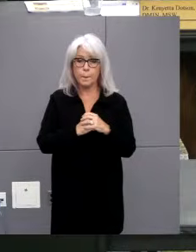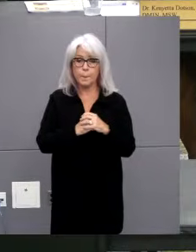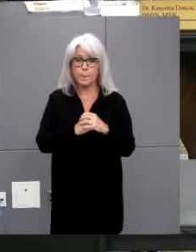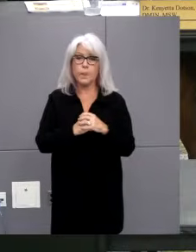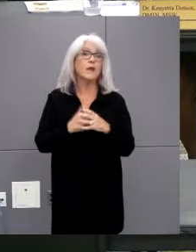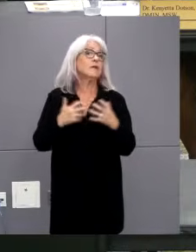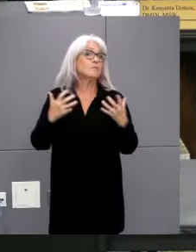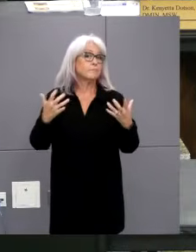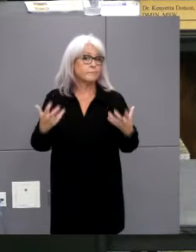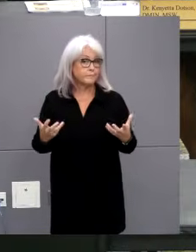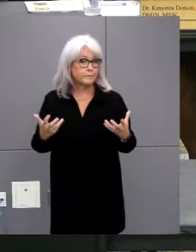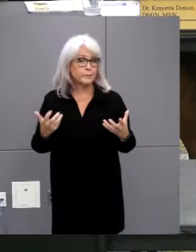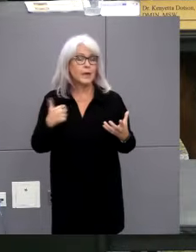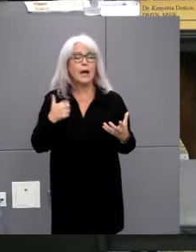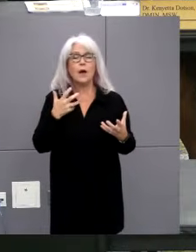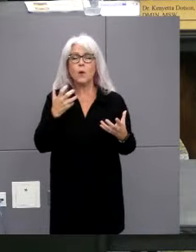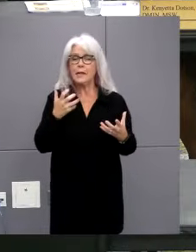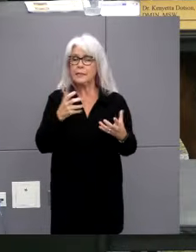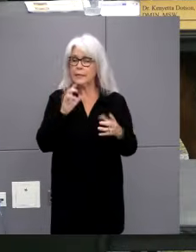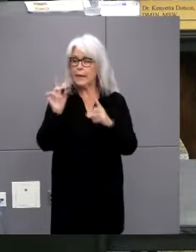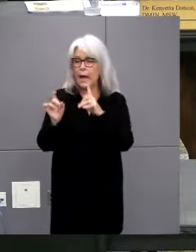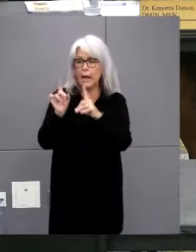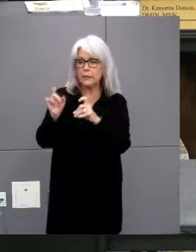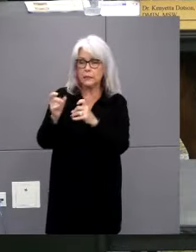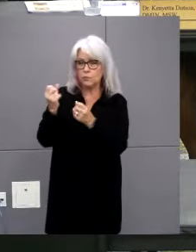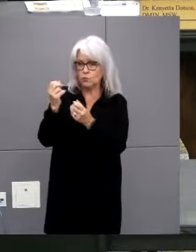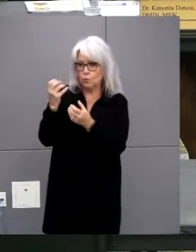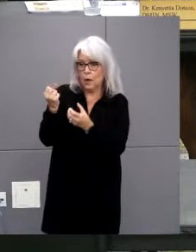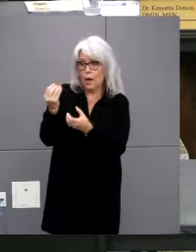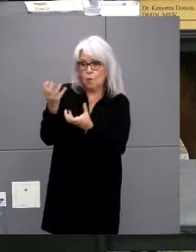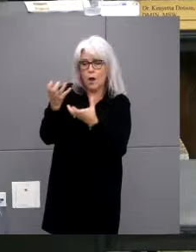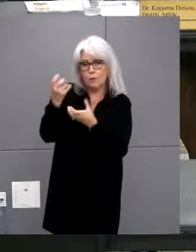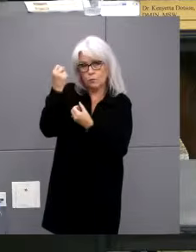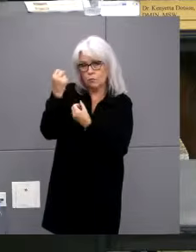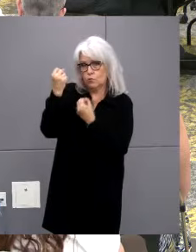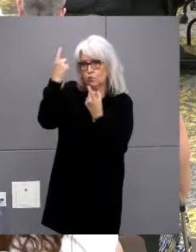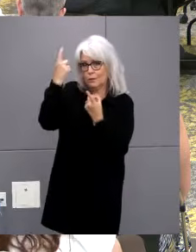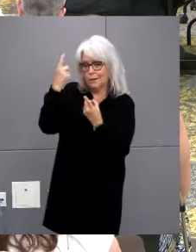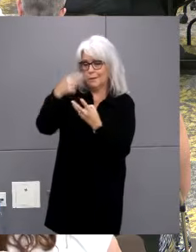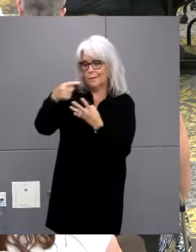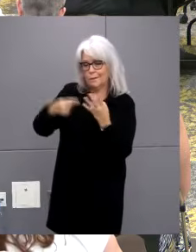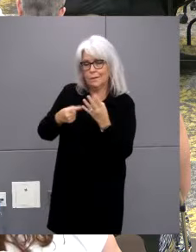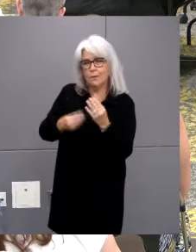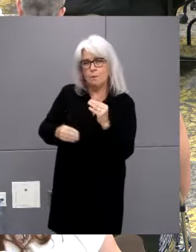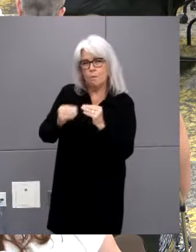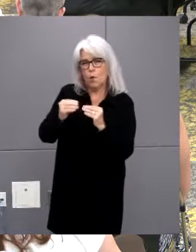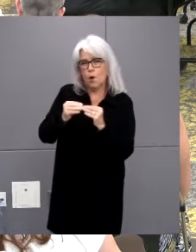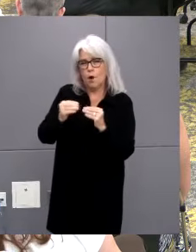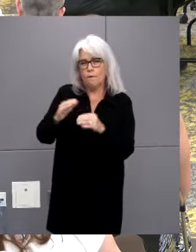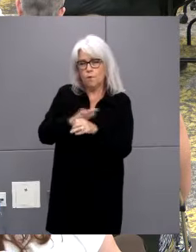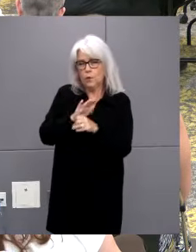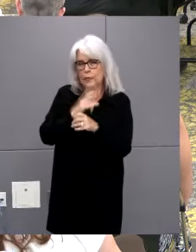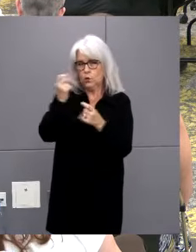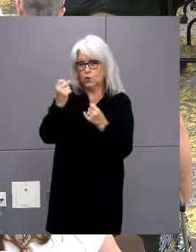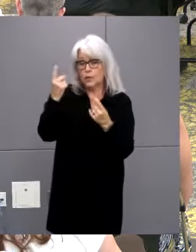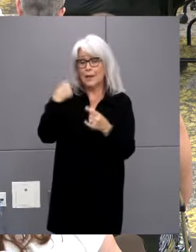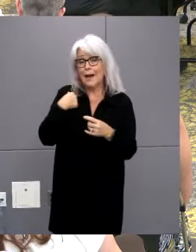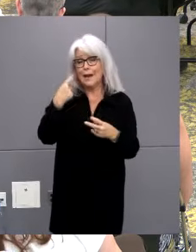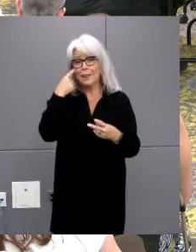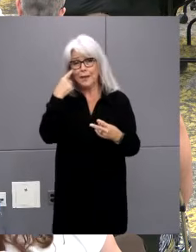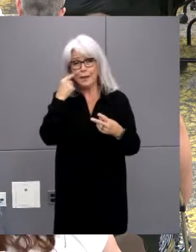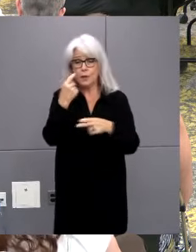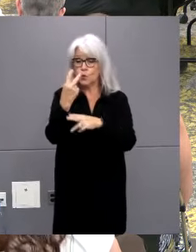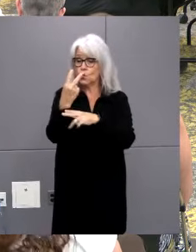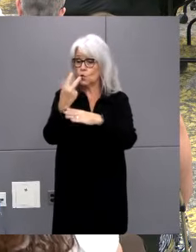So I just wanted to ask more about this so that I can understand it a little bit more. And I think the 2/3